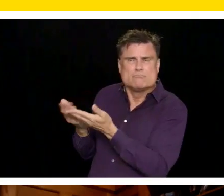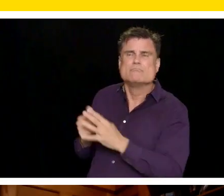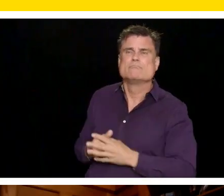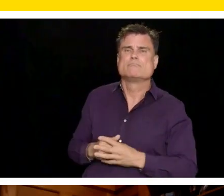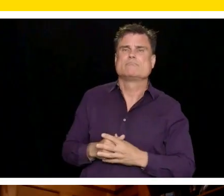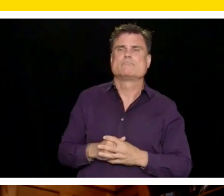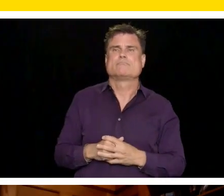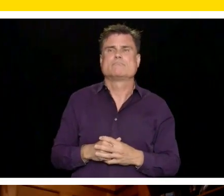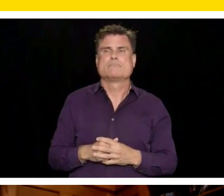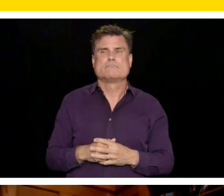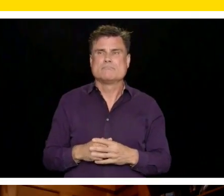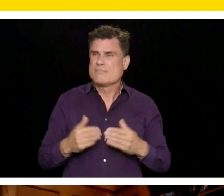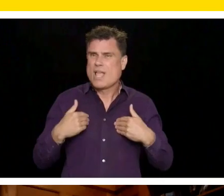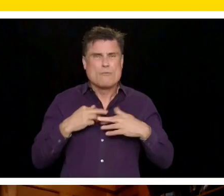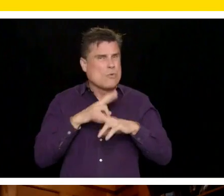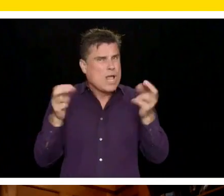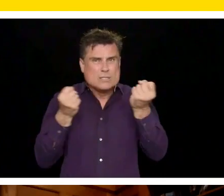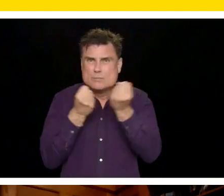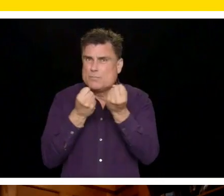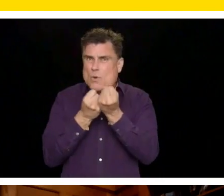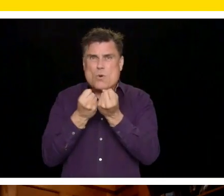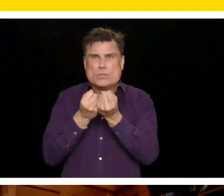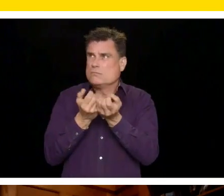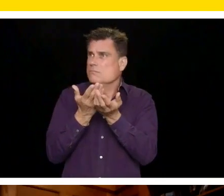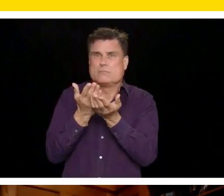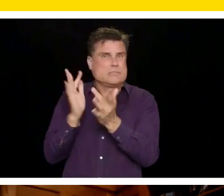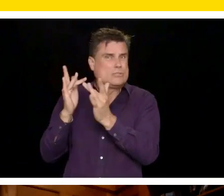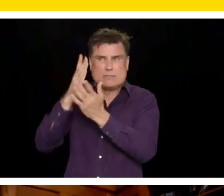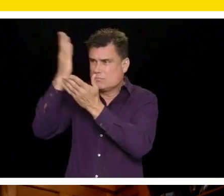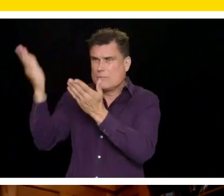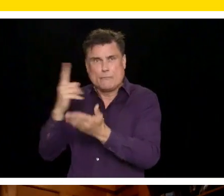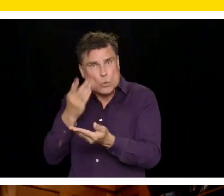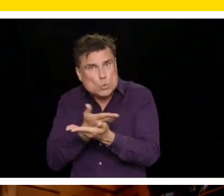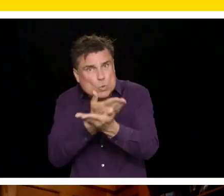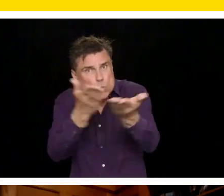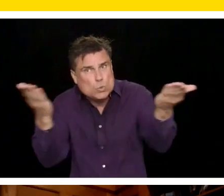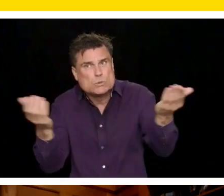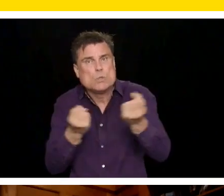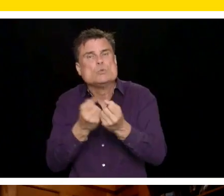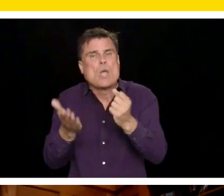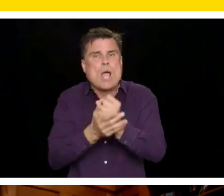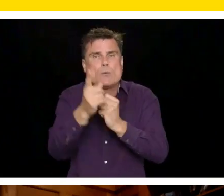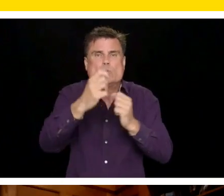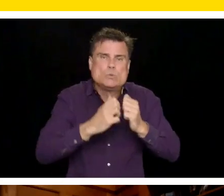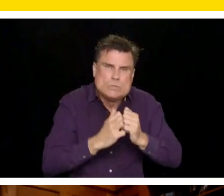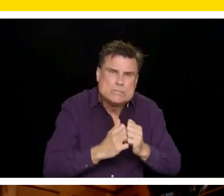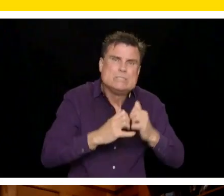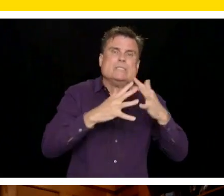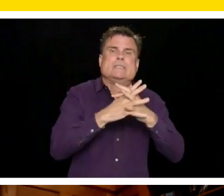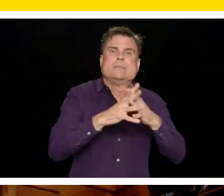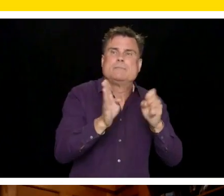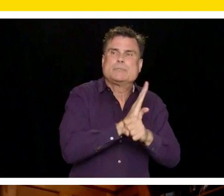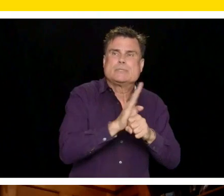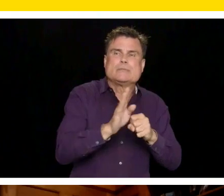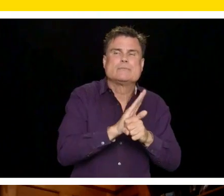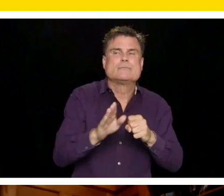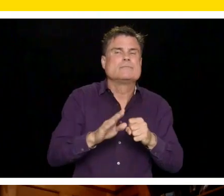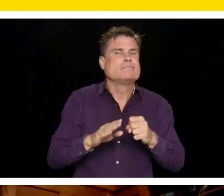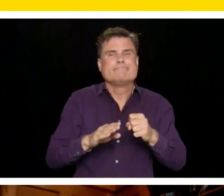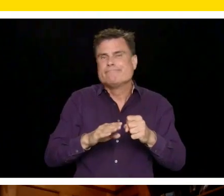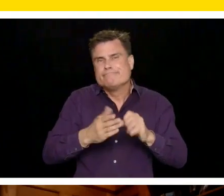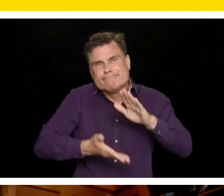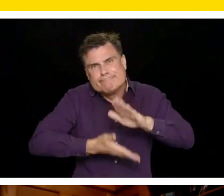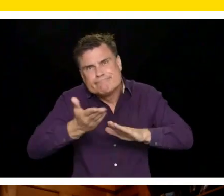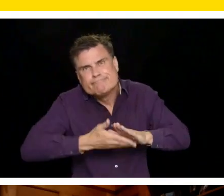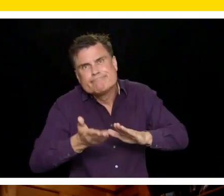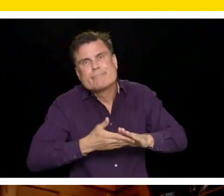Business BC as well. So if that's what they want to do, is get online, that they should look for those as well. Our COVID support team can